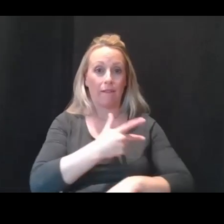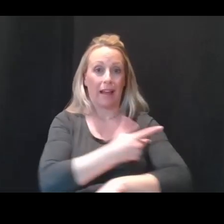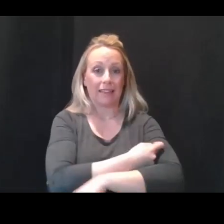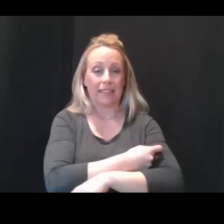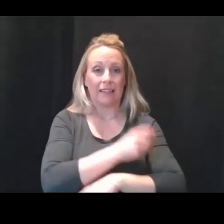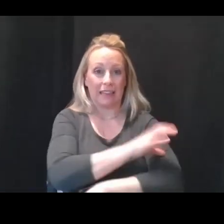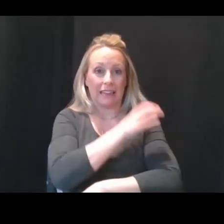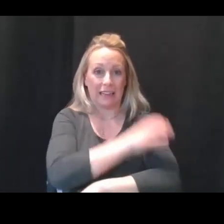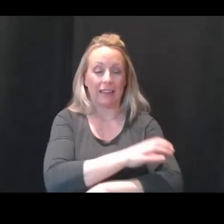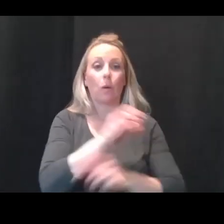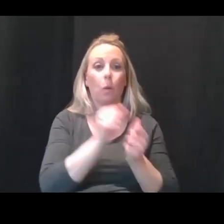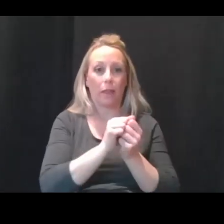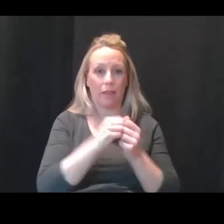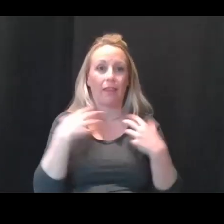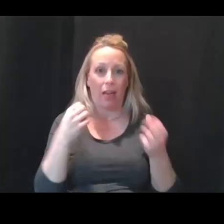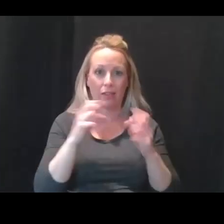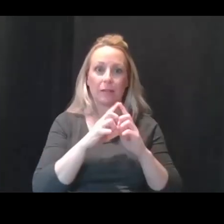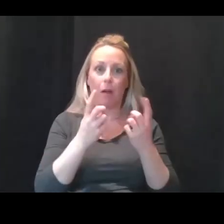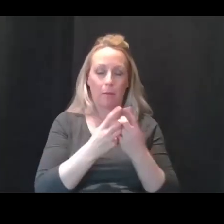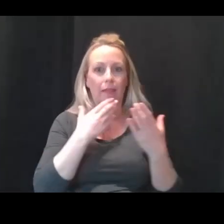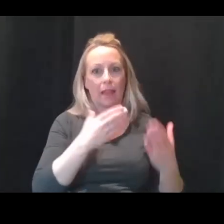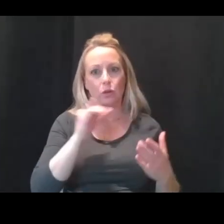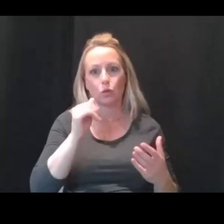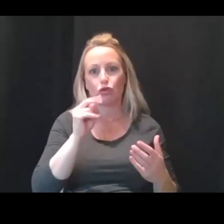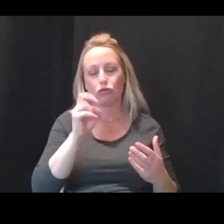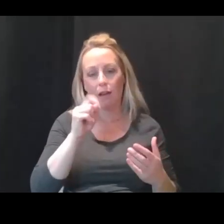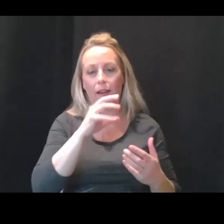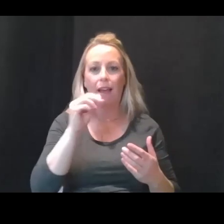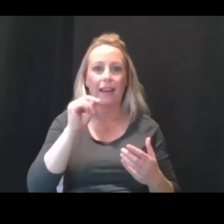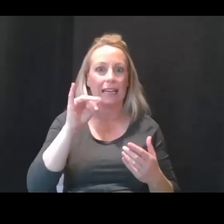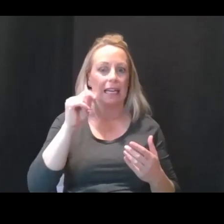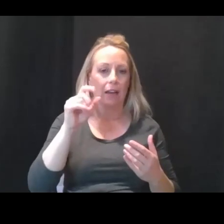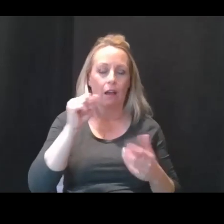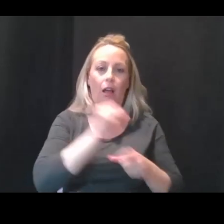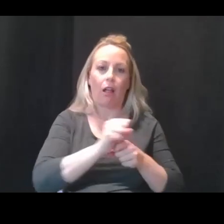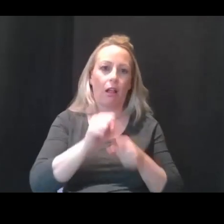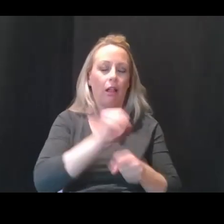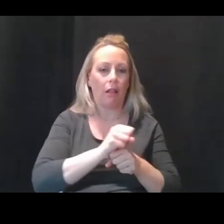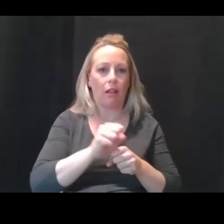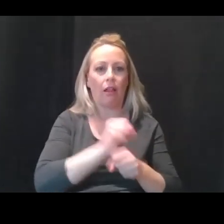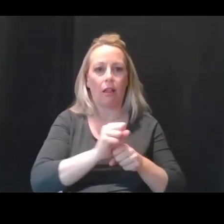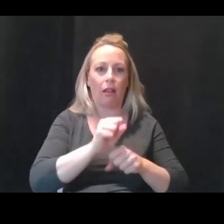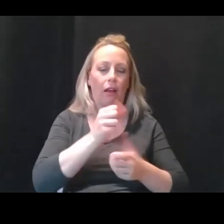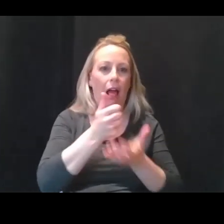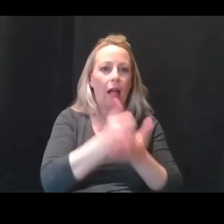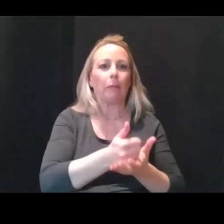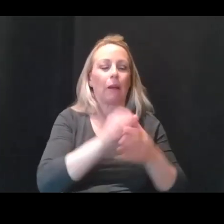with the health department. So thanks to Janet and Nita and all the staff there who are helping kind of coordinate the